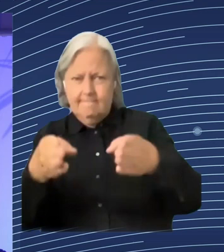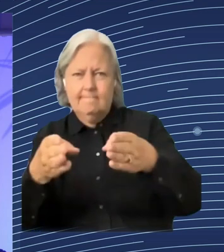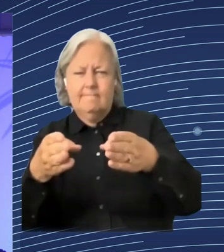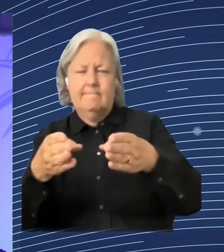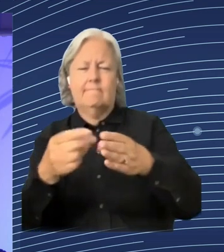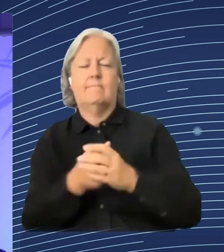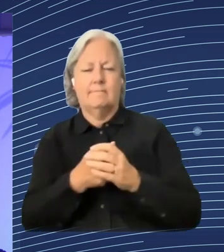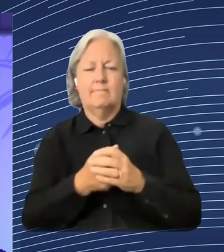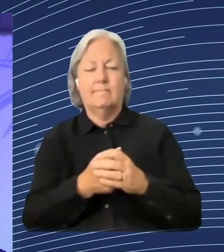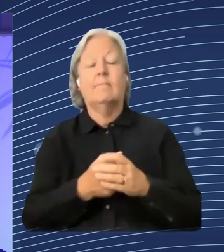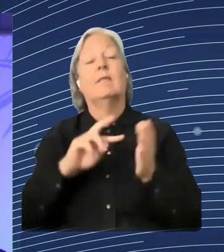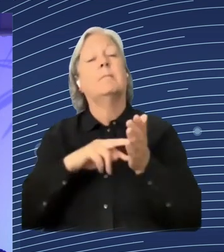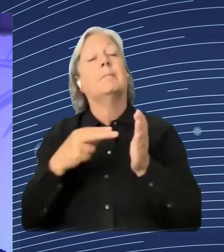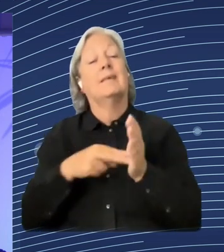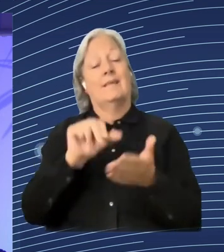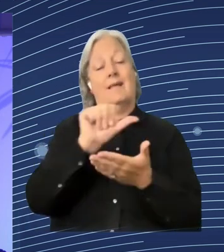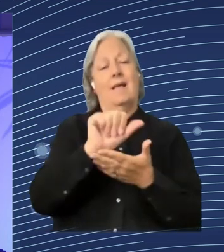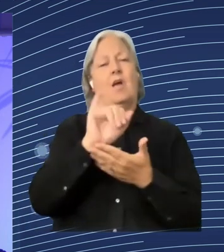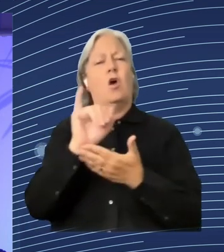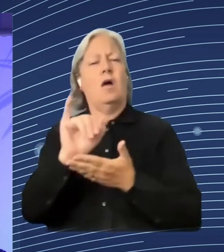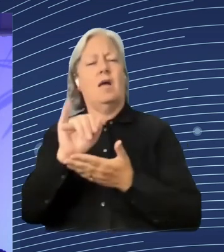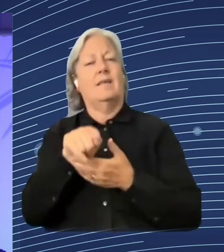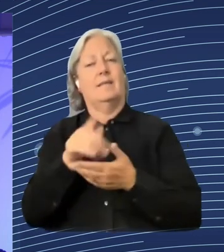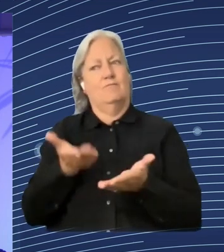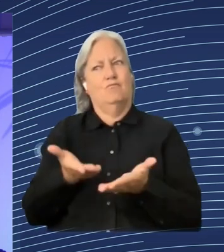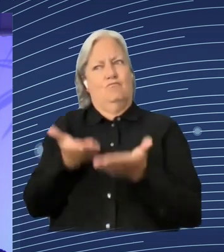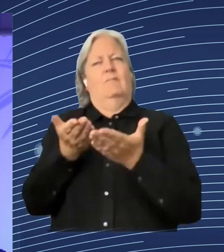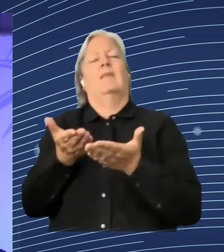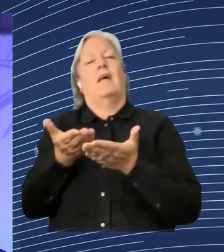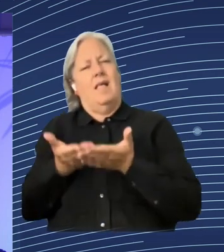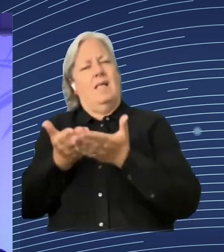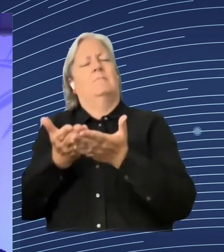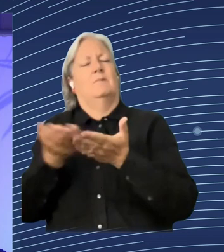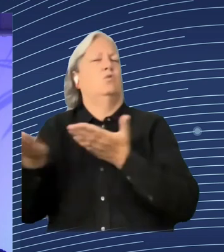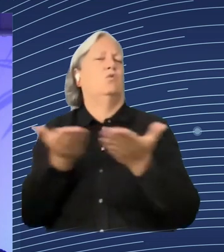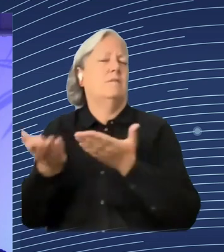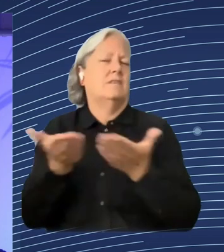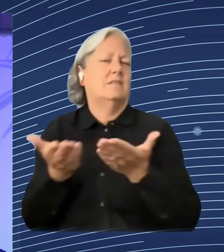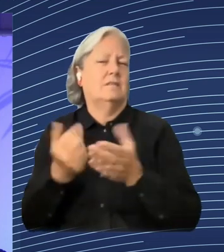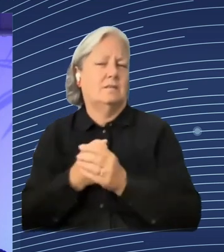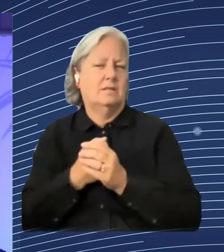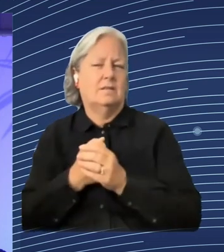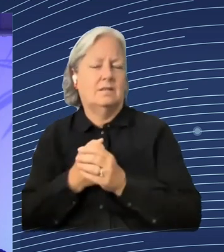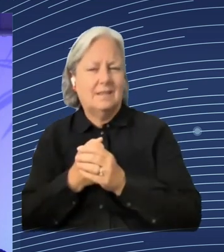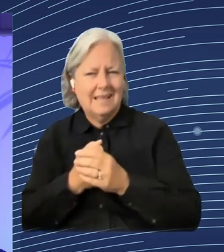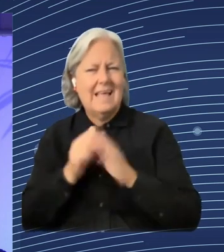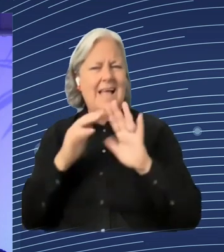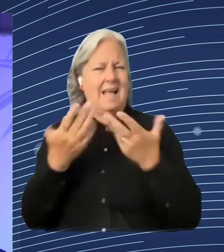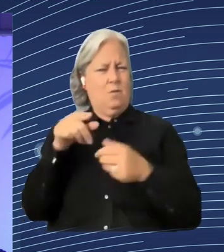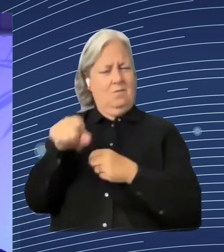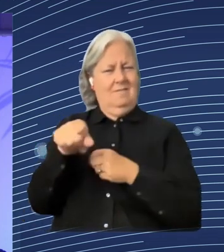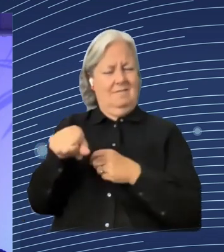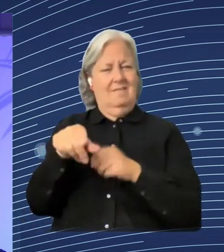artificial intelligence is really a boost for services. How can it be exported to the